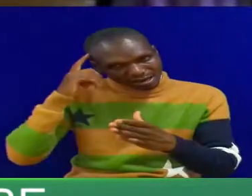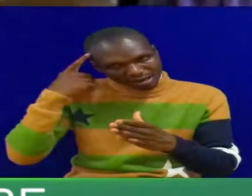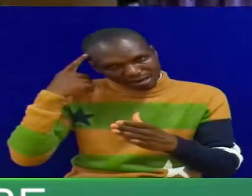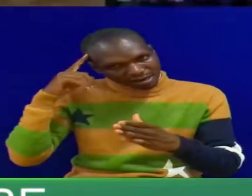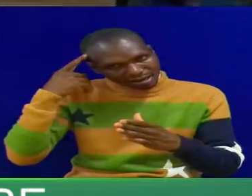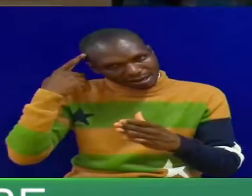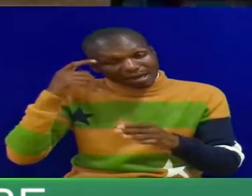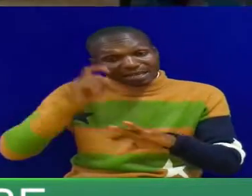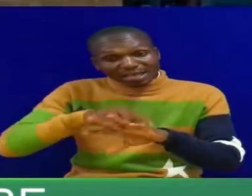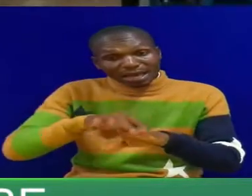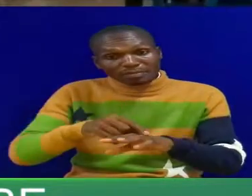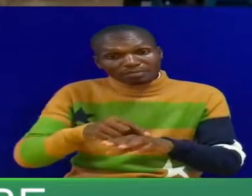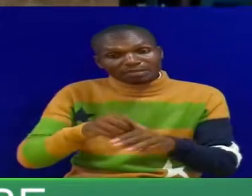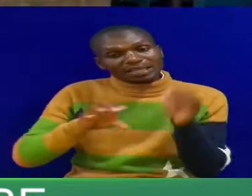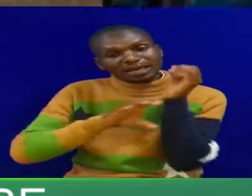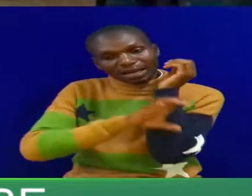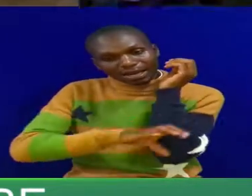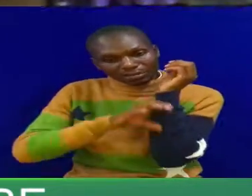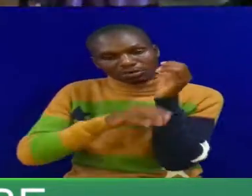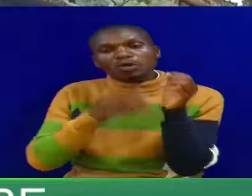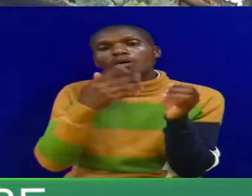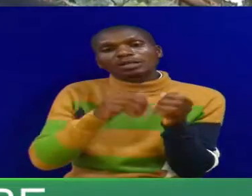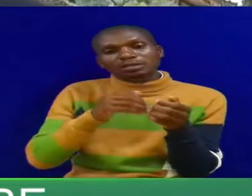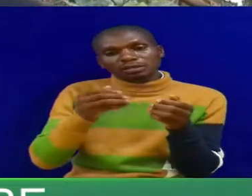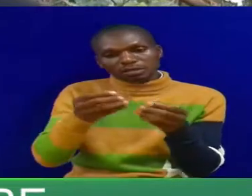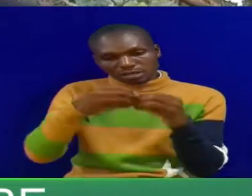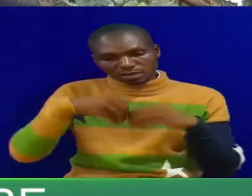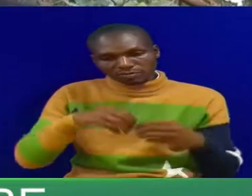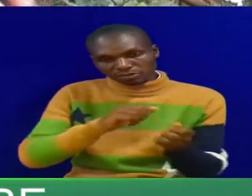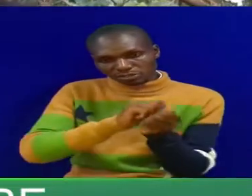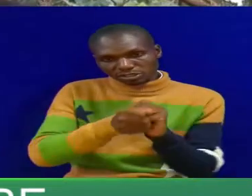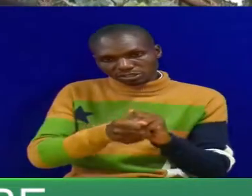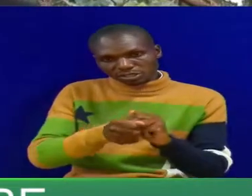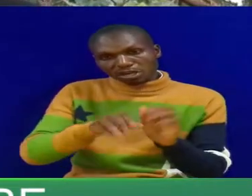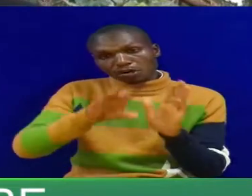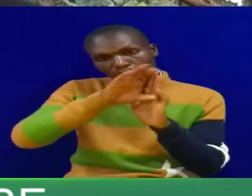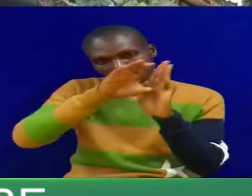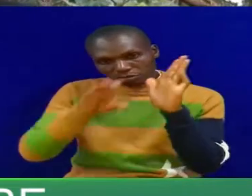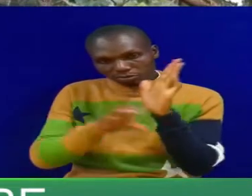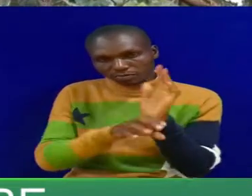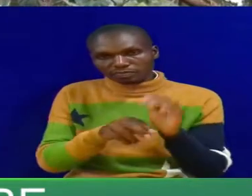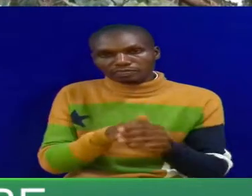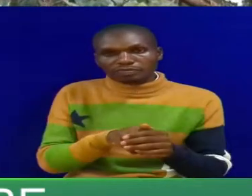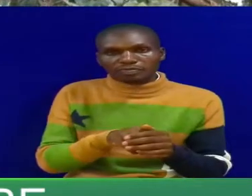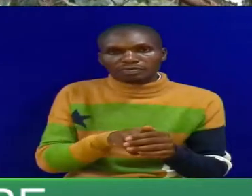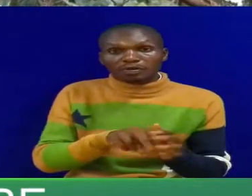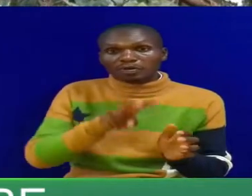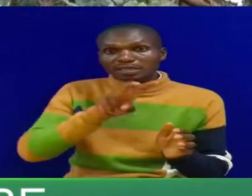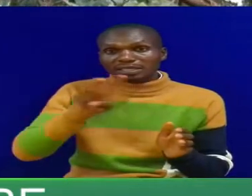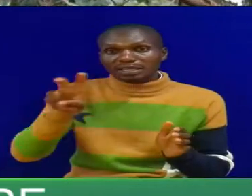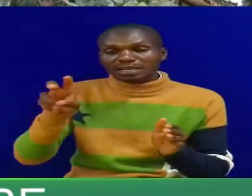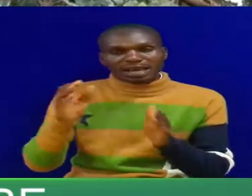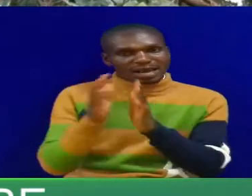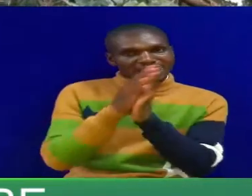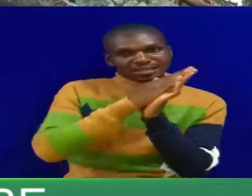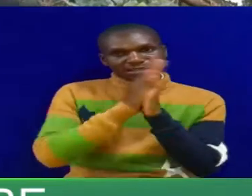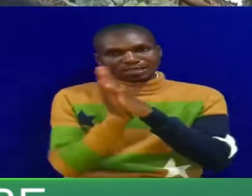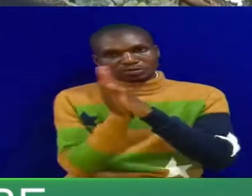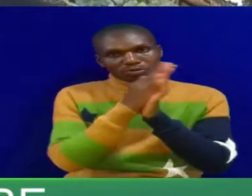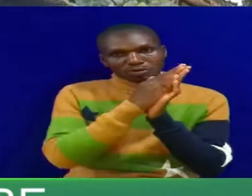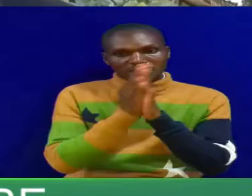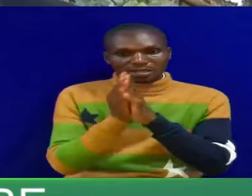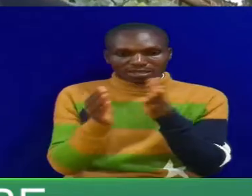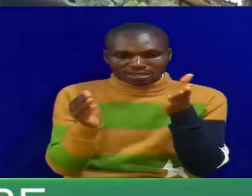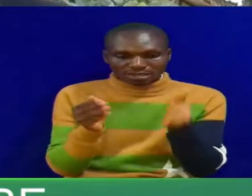kukora amoncho lio na wanyinali ye katiba. We have seen as the history reckons